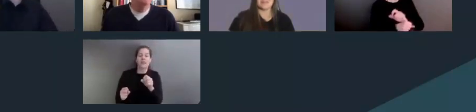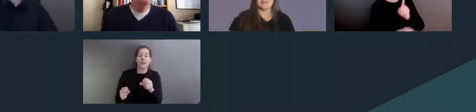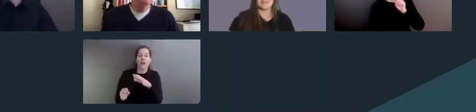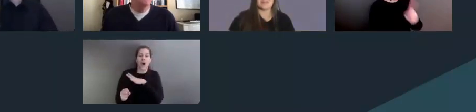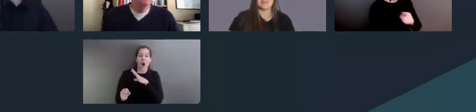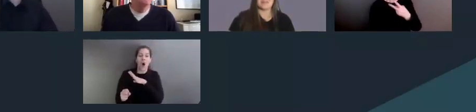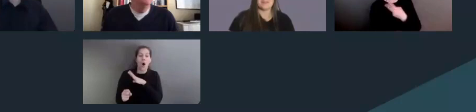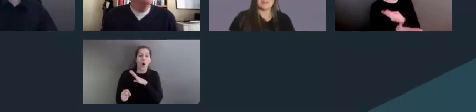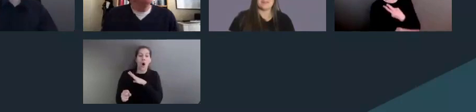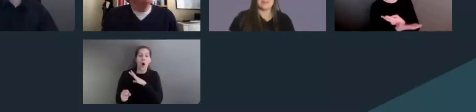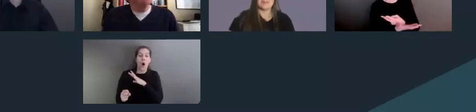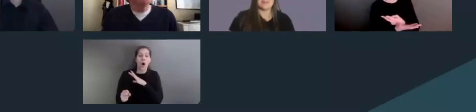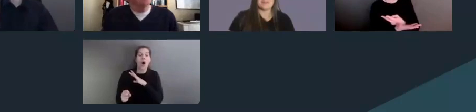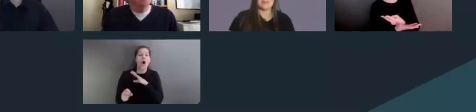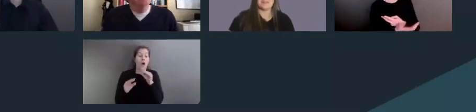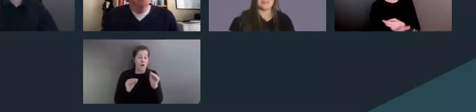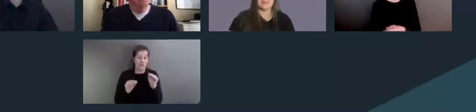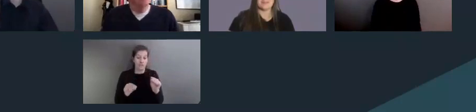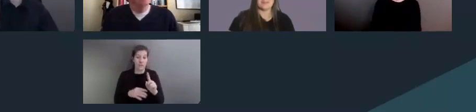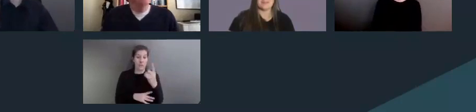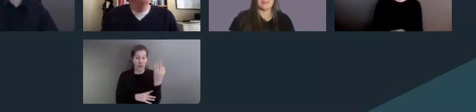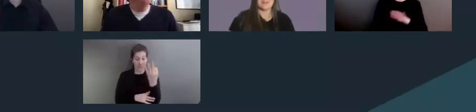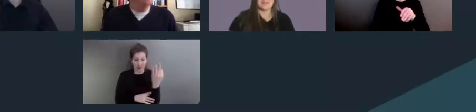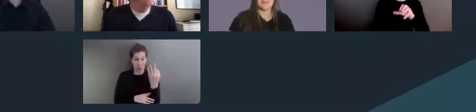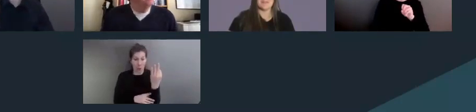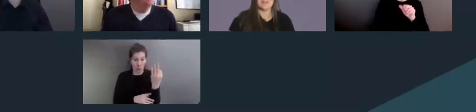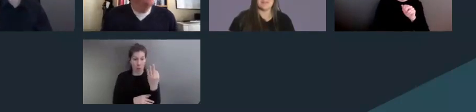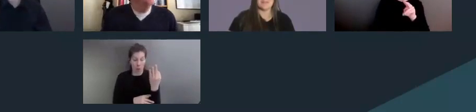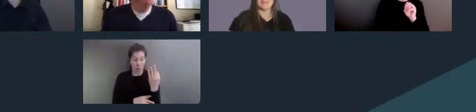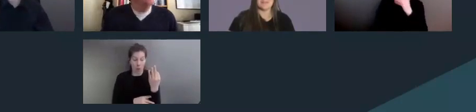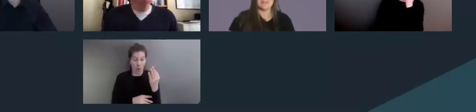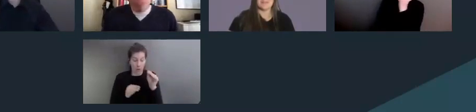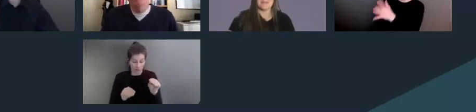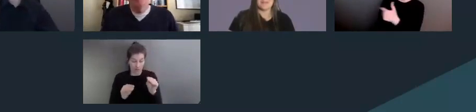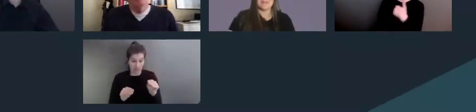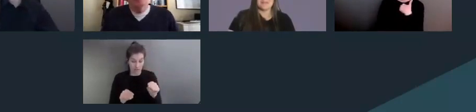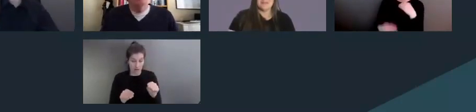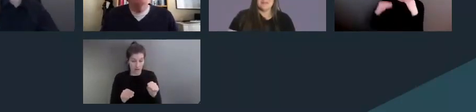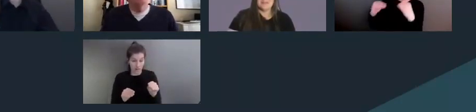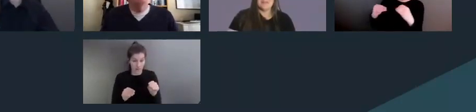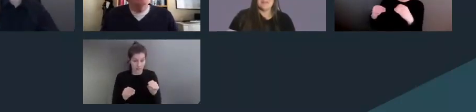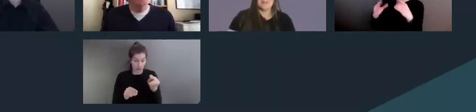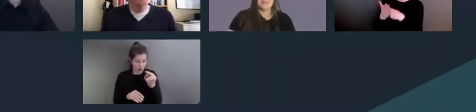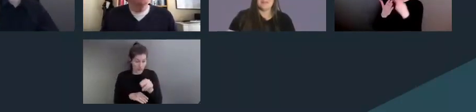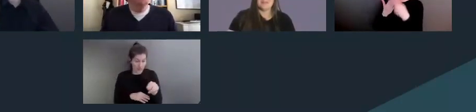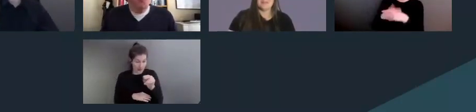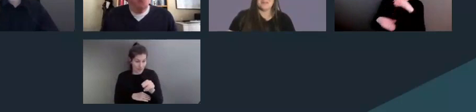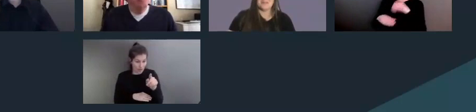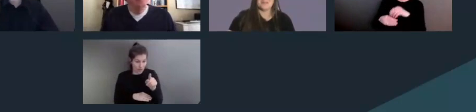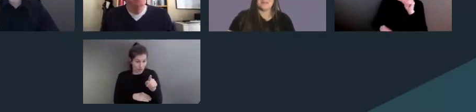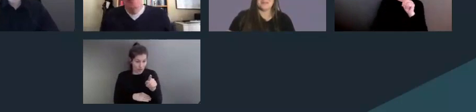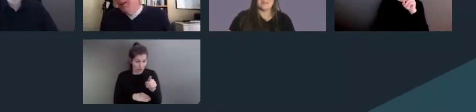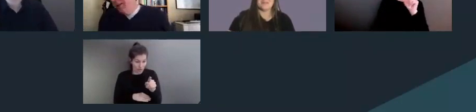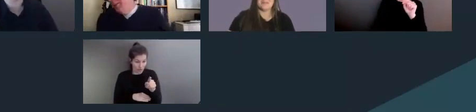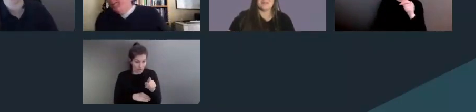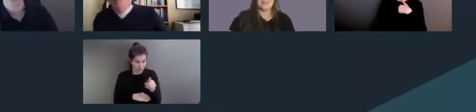was happy to inform him that she had taught the program in Nunavut, and she was going to be teaching him in this course as